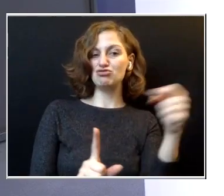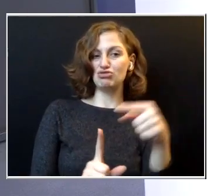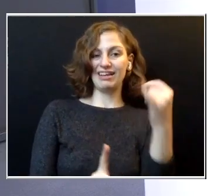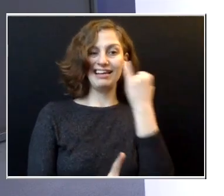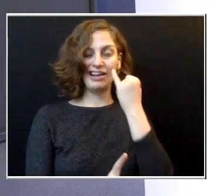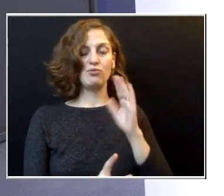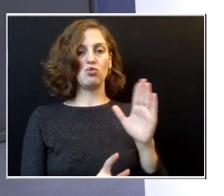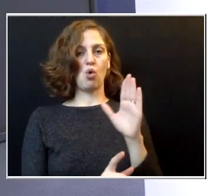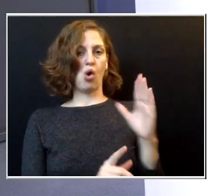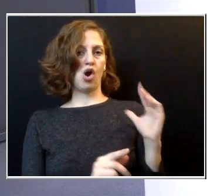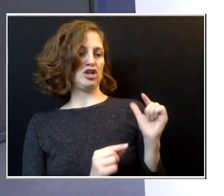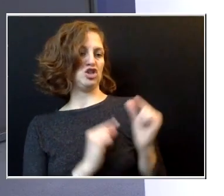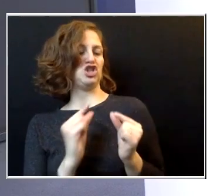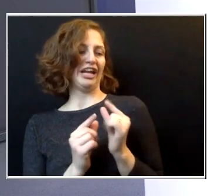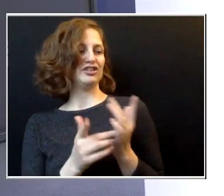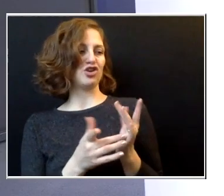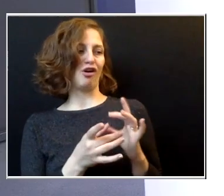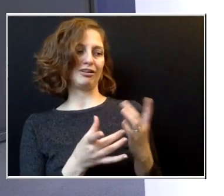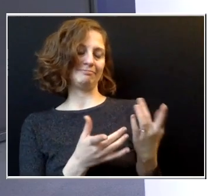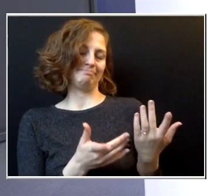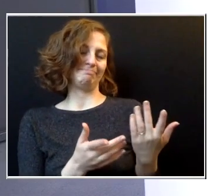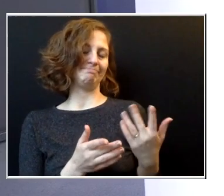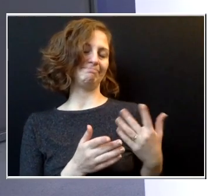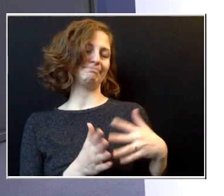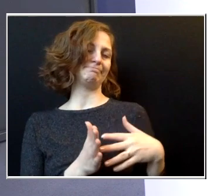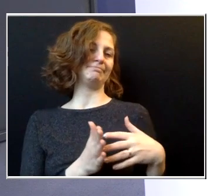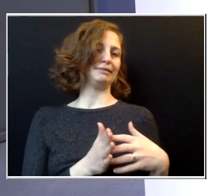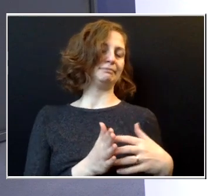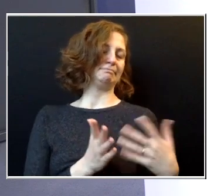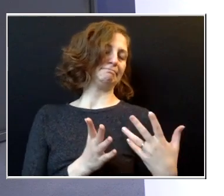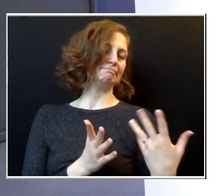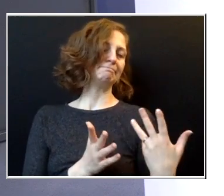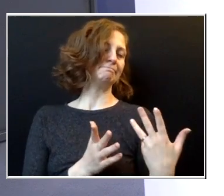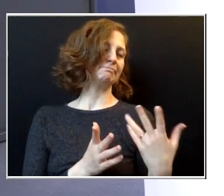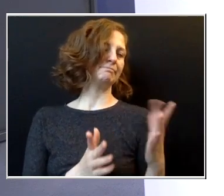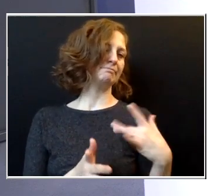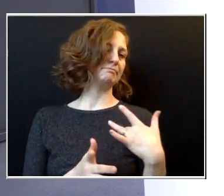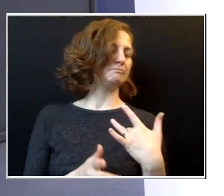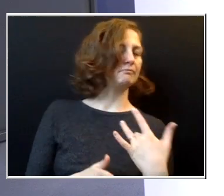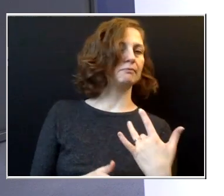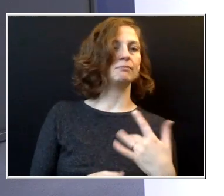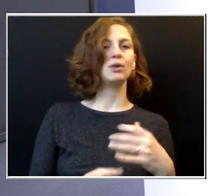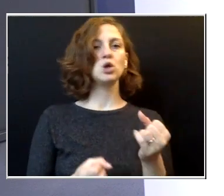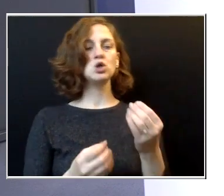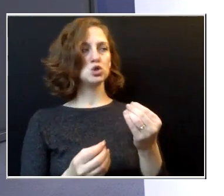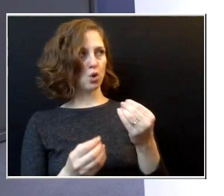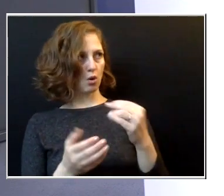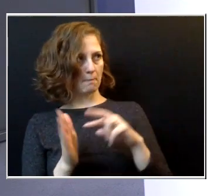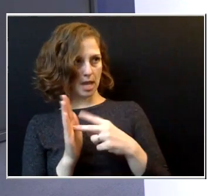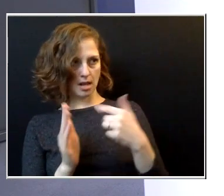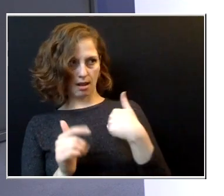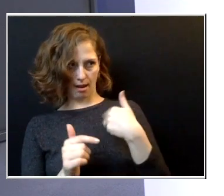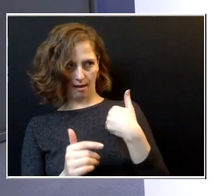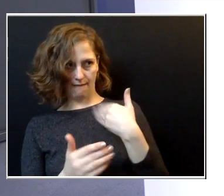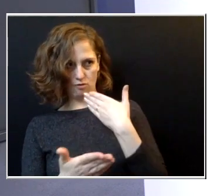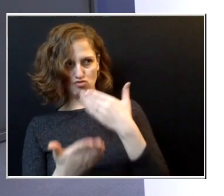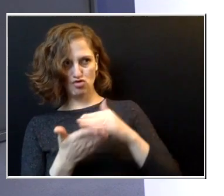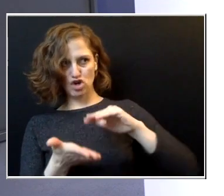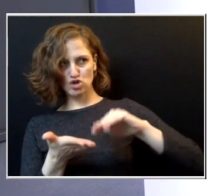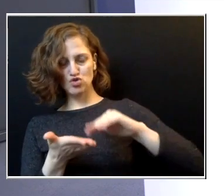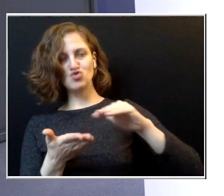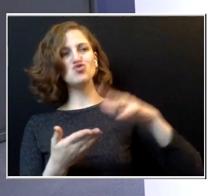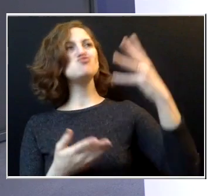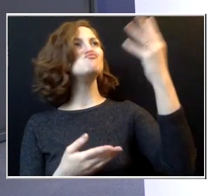excuse to fly fish on the mountains all the time. Yeah, absolutely. Excellent, good plan. So IPF is deadly. You brought a graph showing that it's